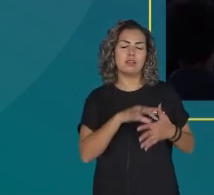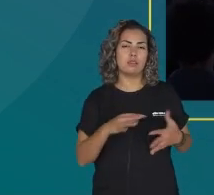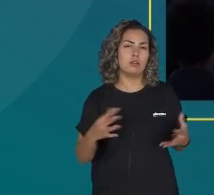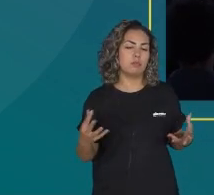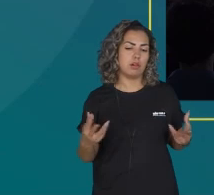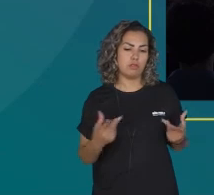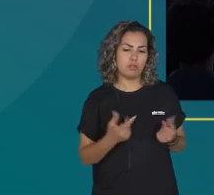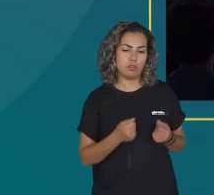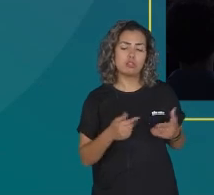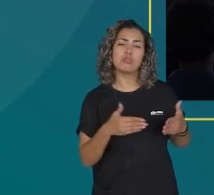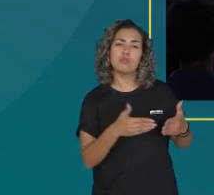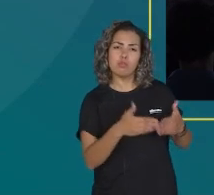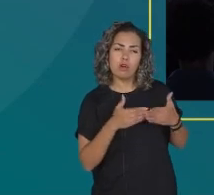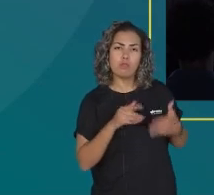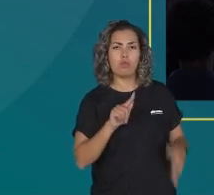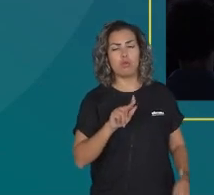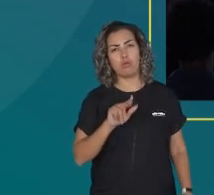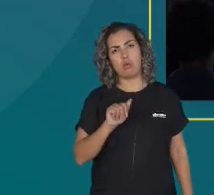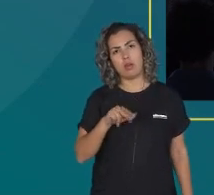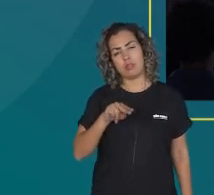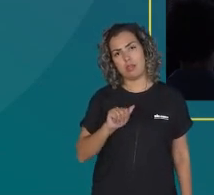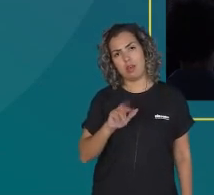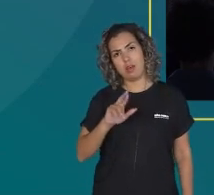opening address is yours. Thank you.